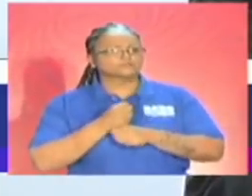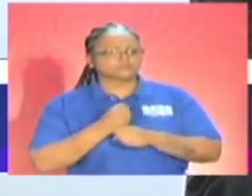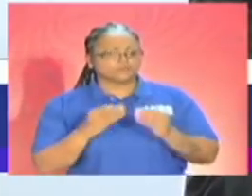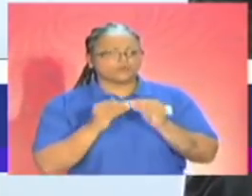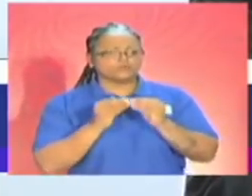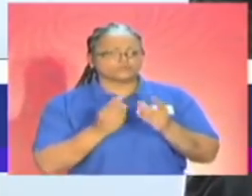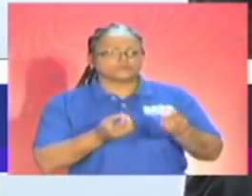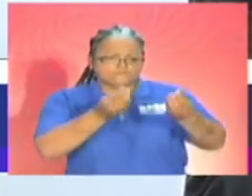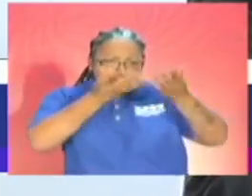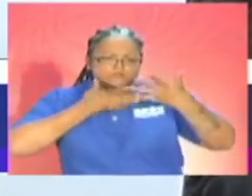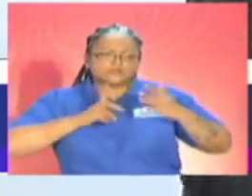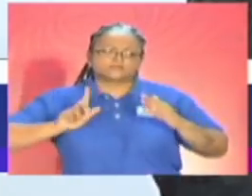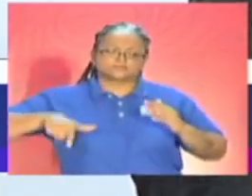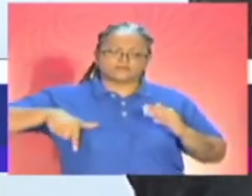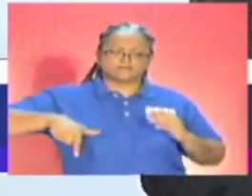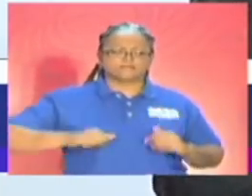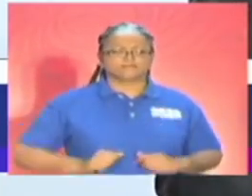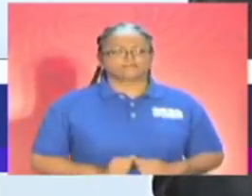question, if you could please repeat it for me, please.